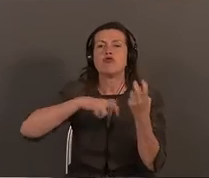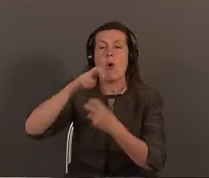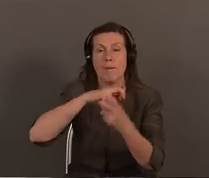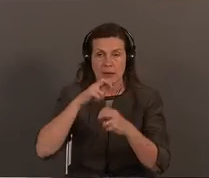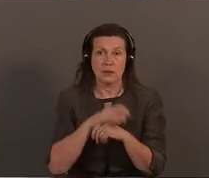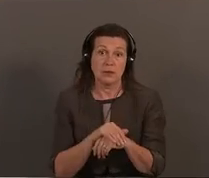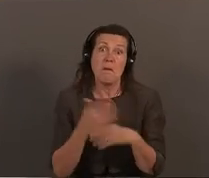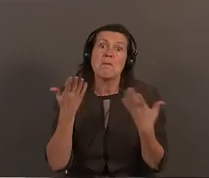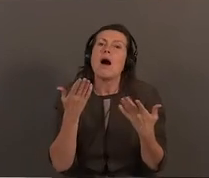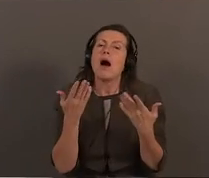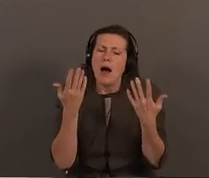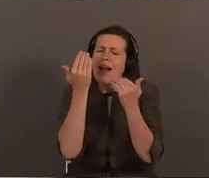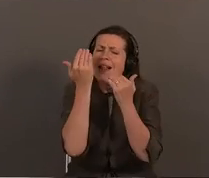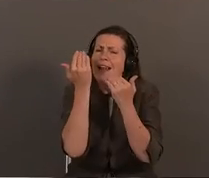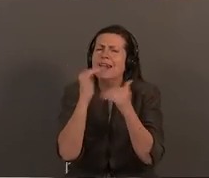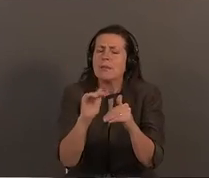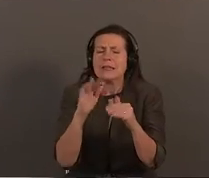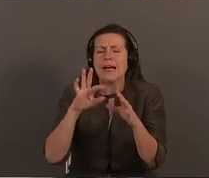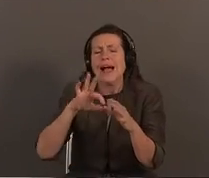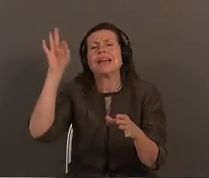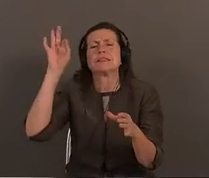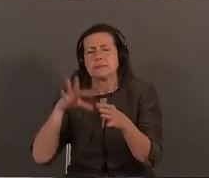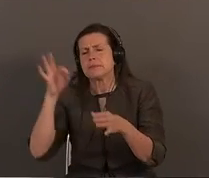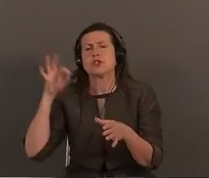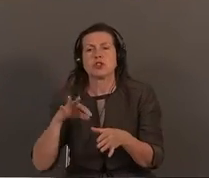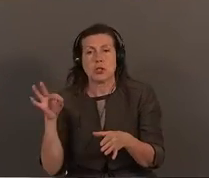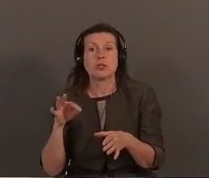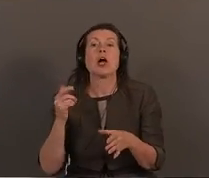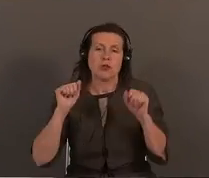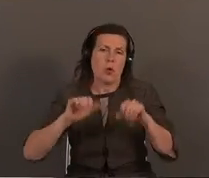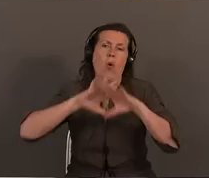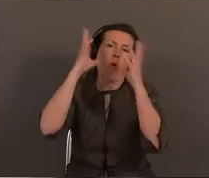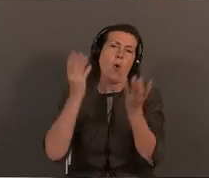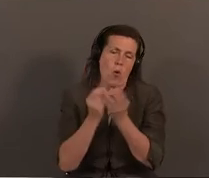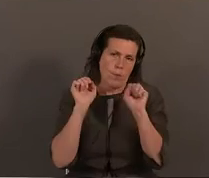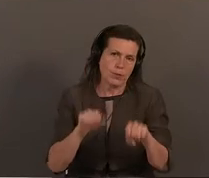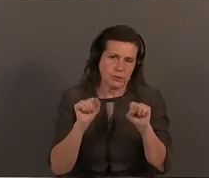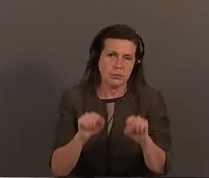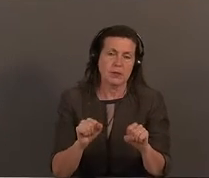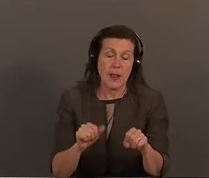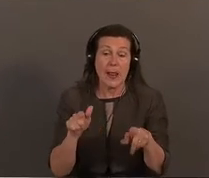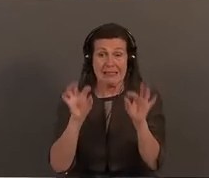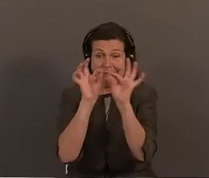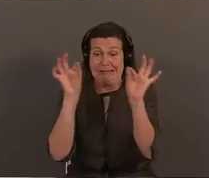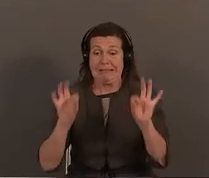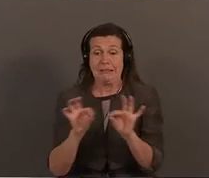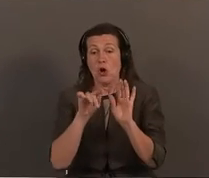know that there are limited exceptions to make the whole possible, but under very defined